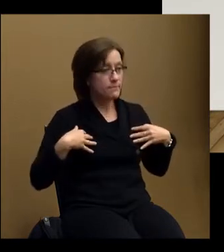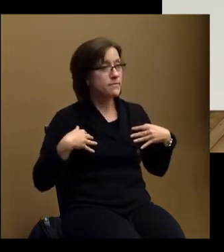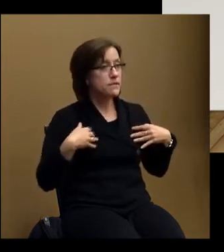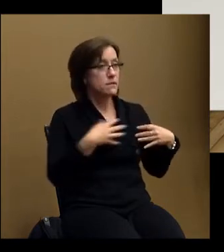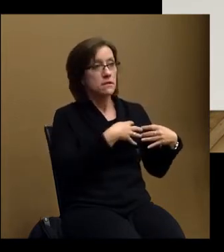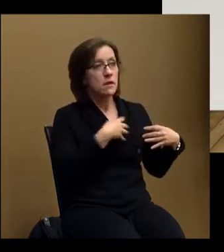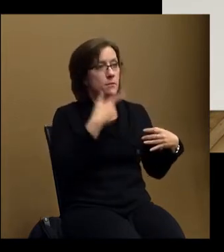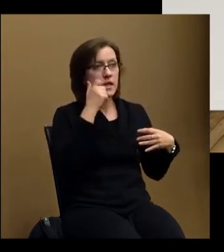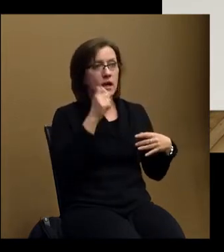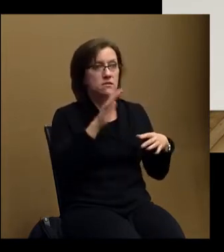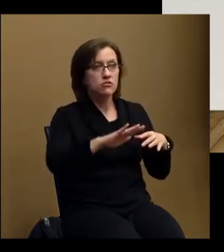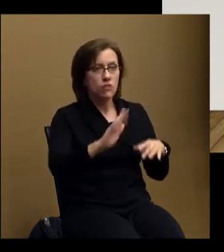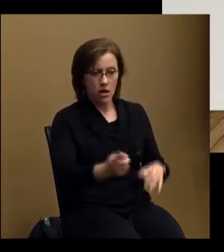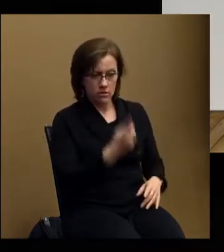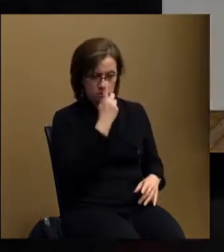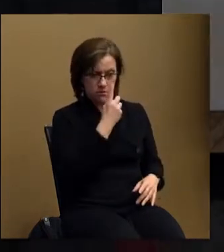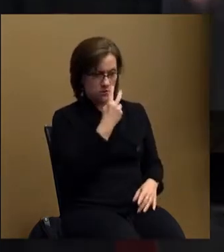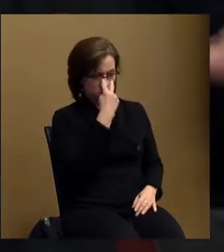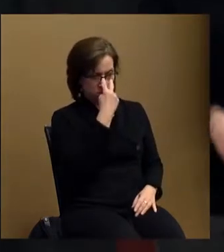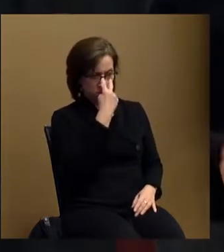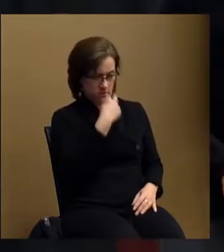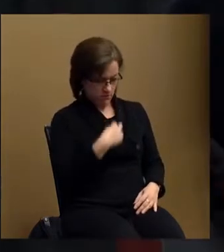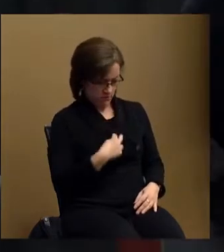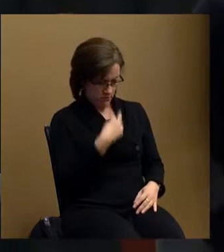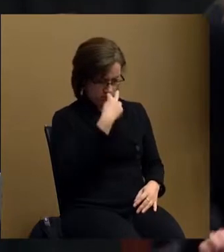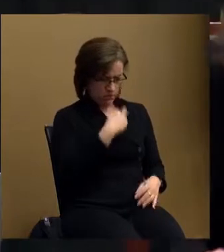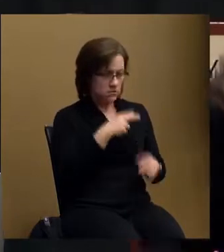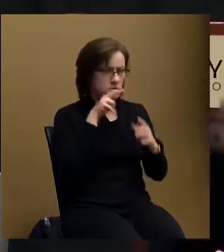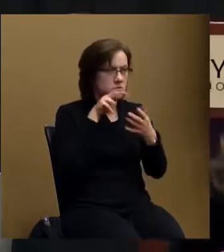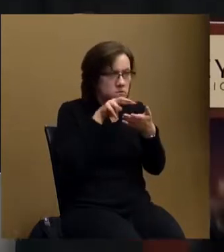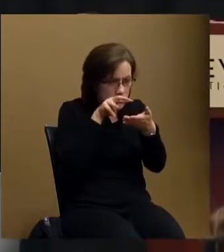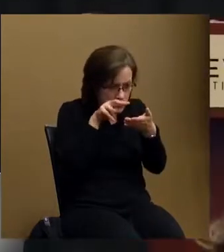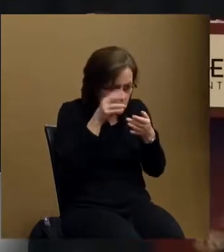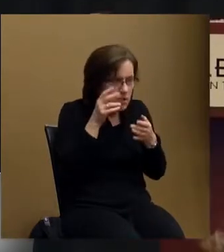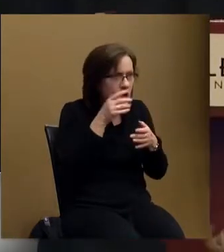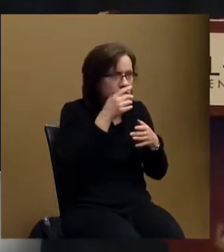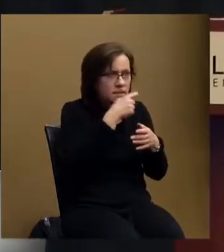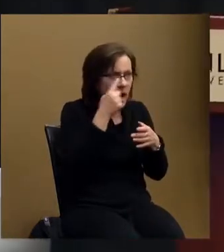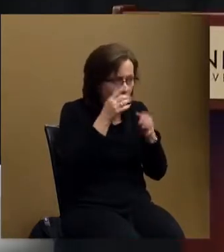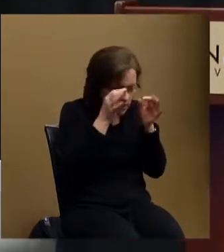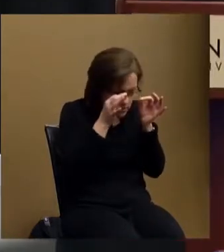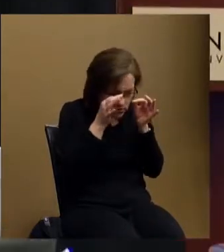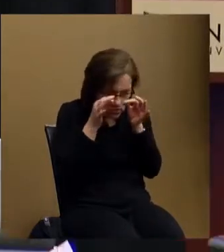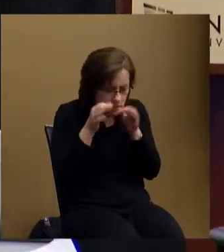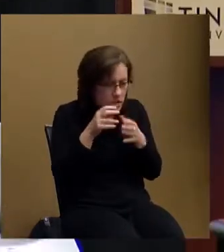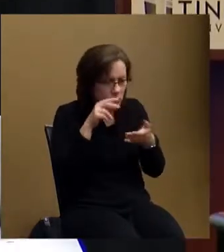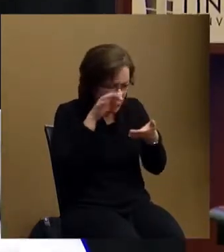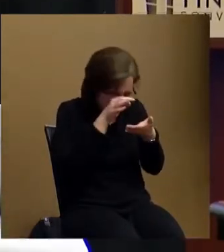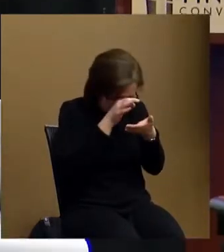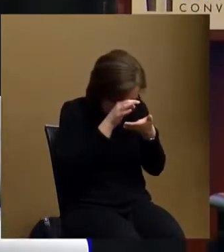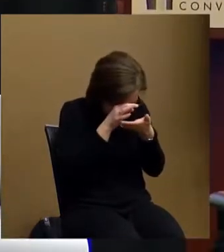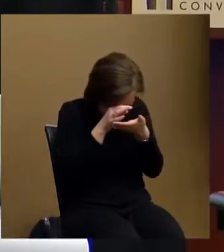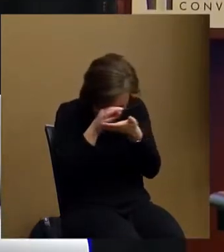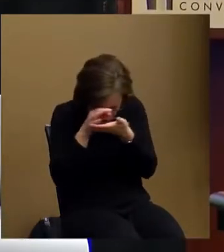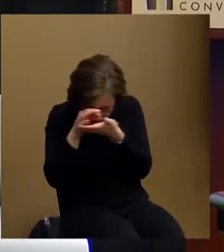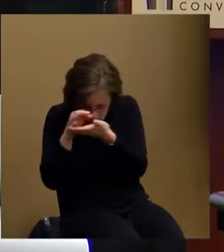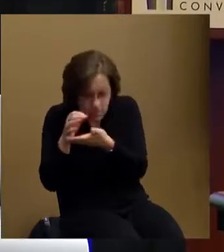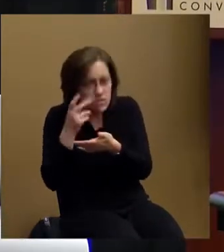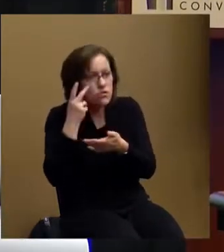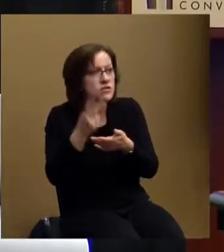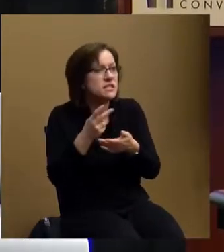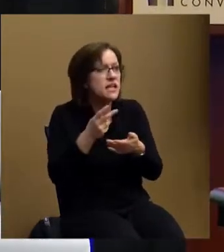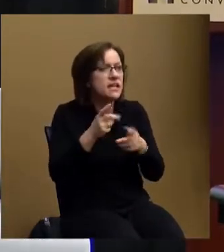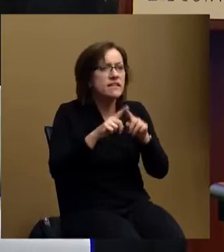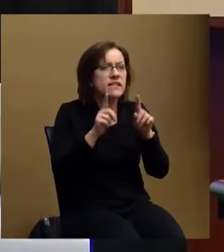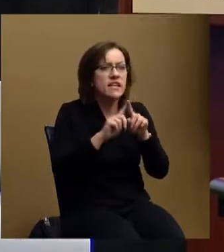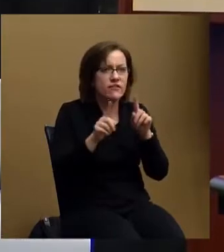up on you. Okay, just trying to get that. He would put his eyes down on surfaces like this just to see